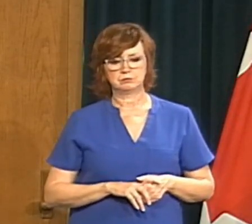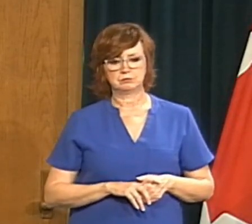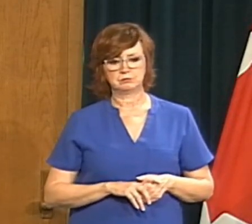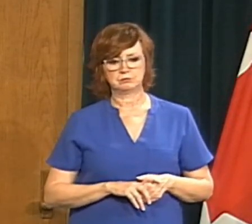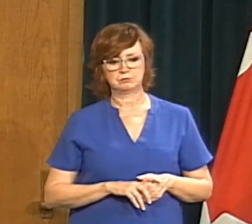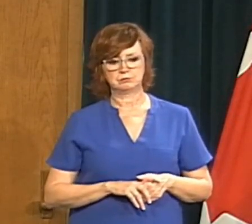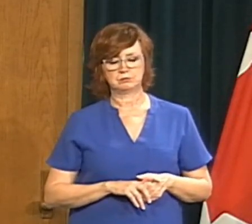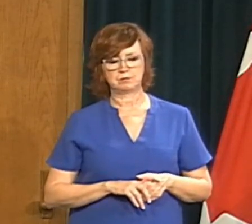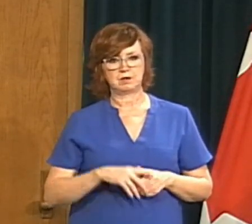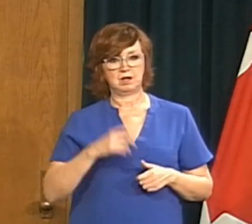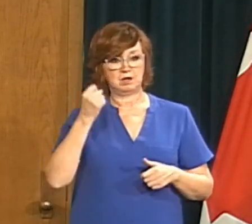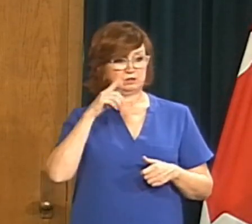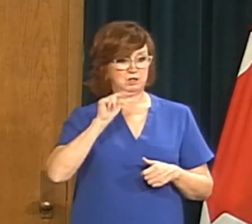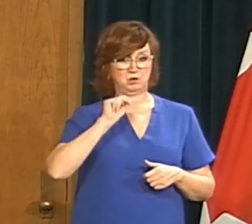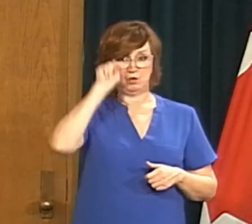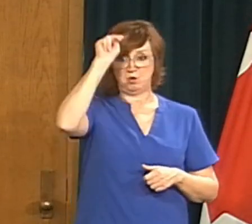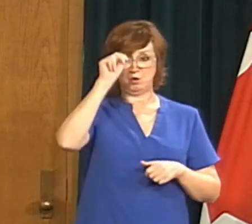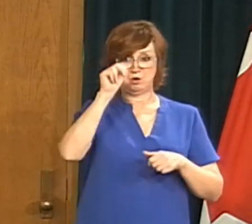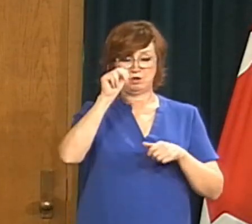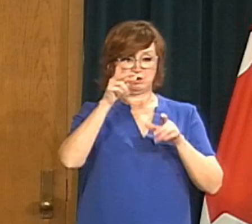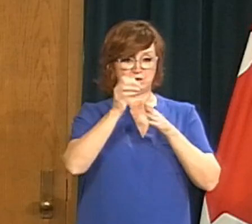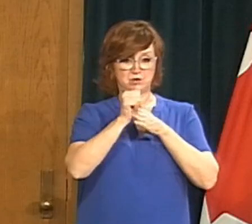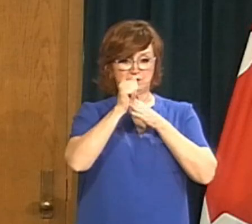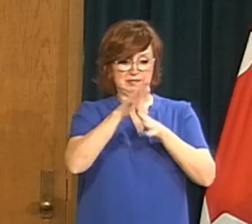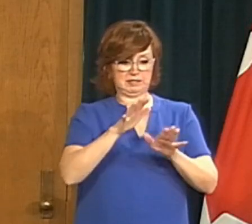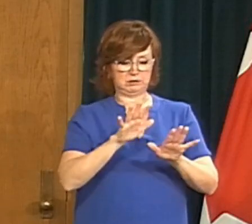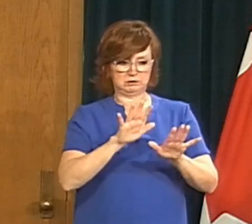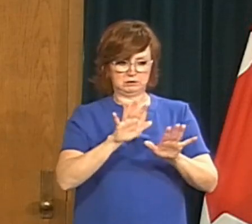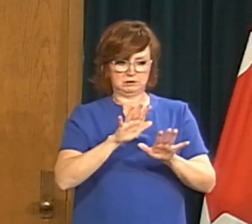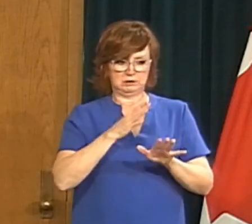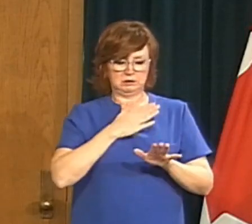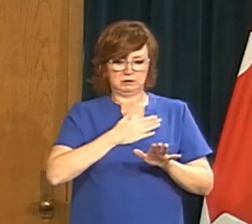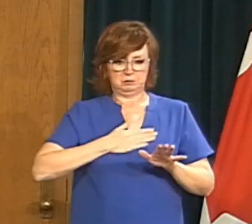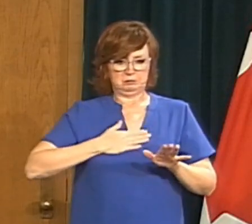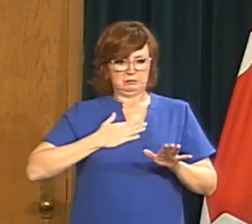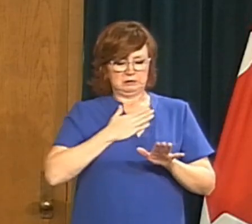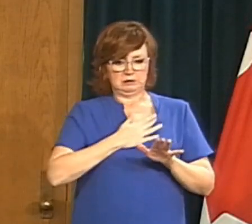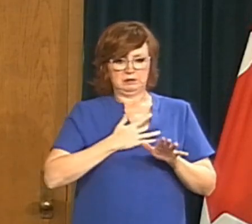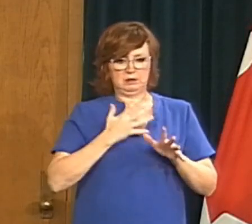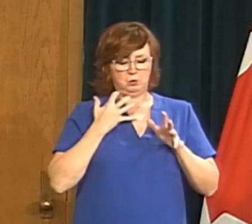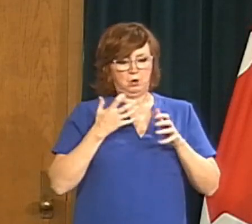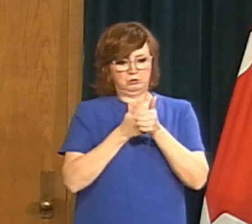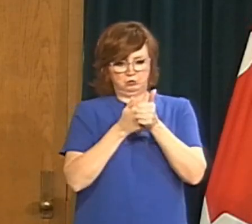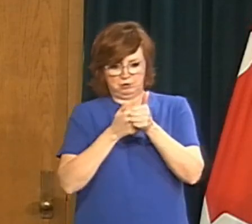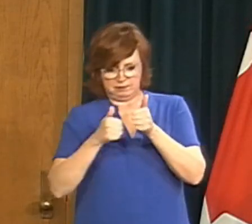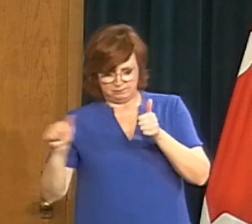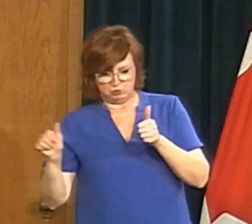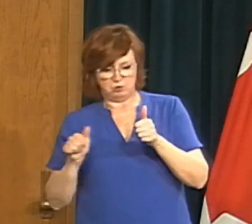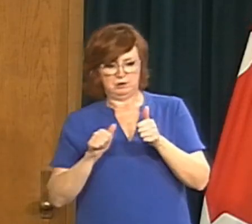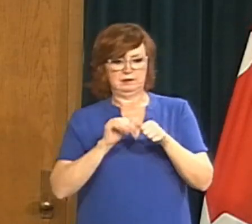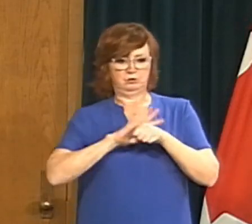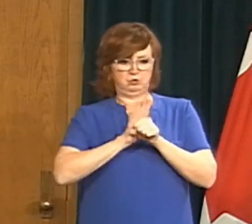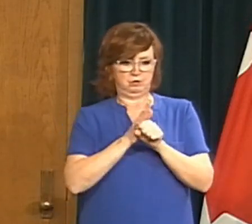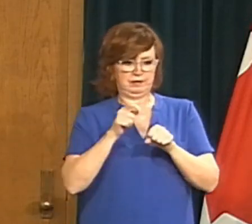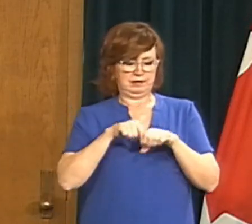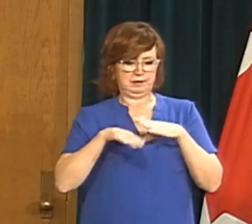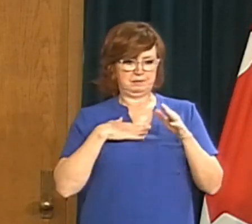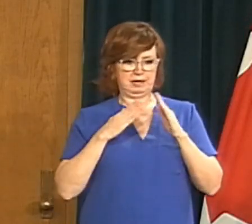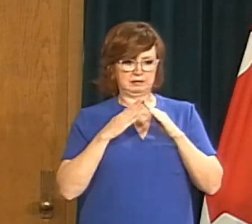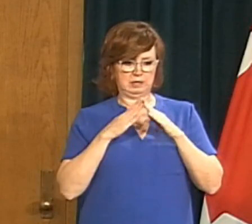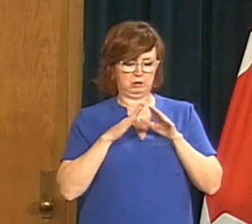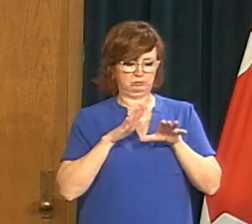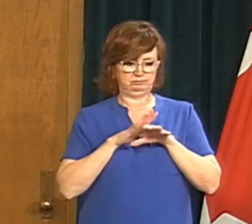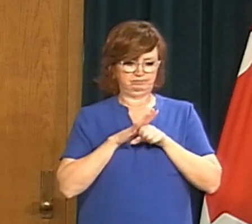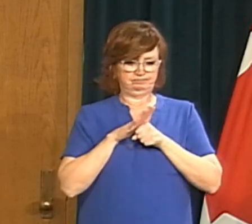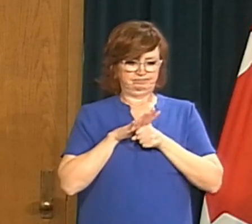they don't want to introduce COVID-19 into their communities. If they have a low level, 1 or 2 cases today, or 0,